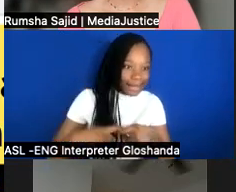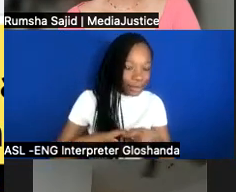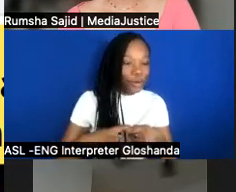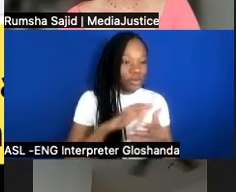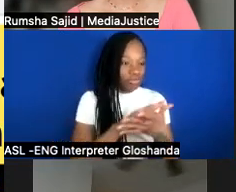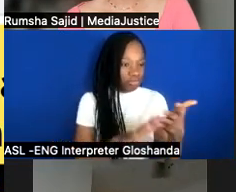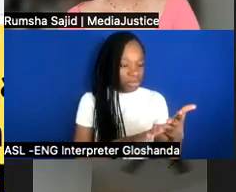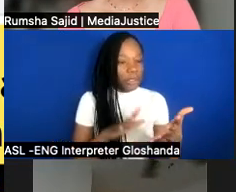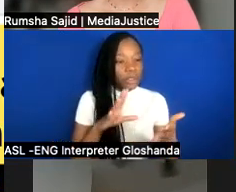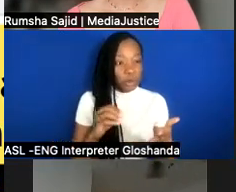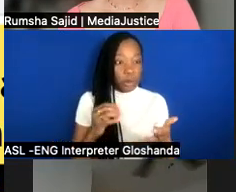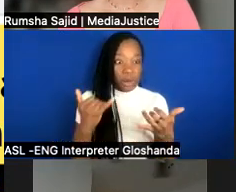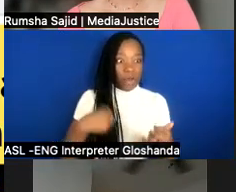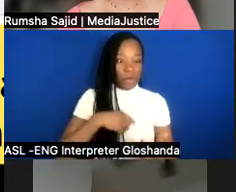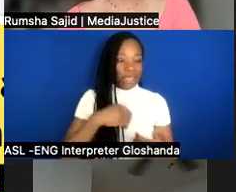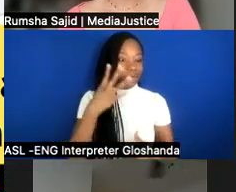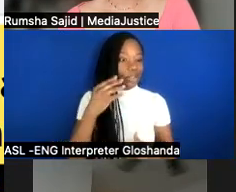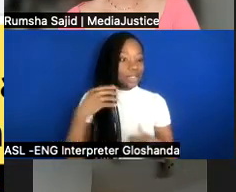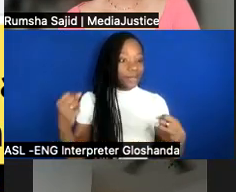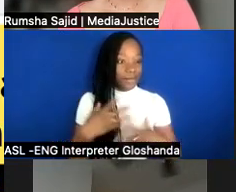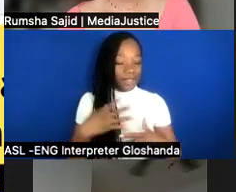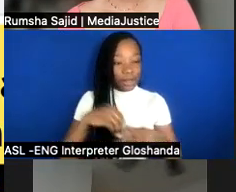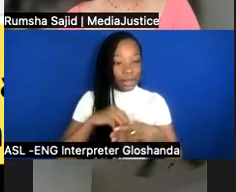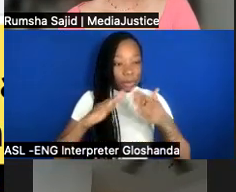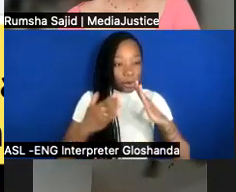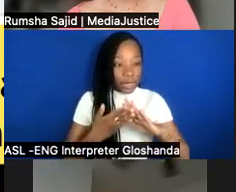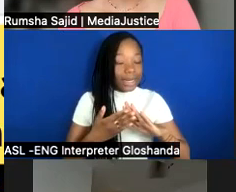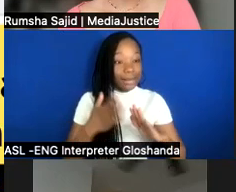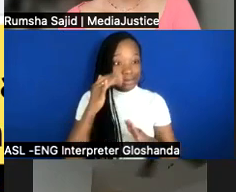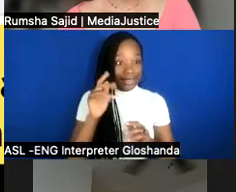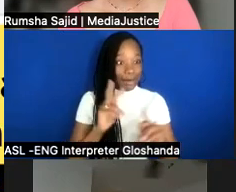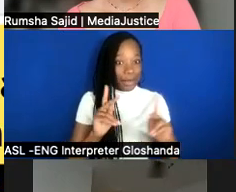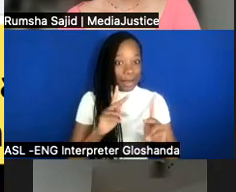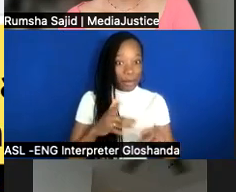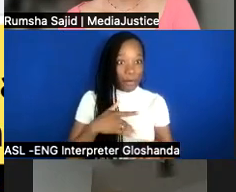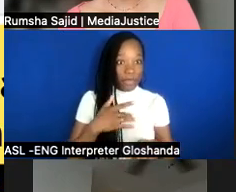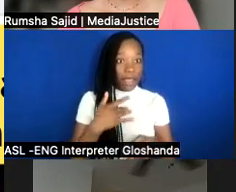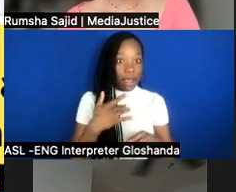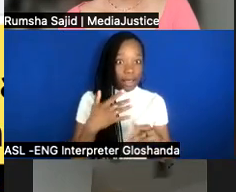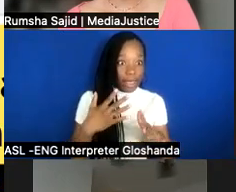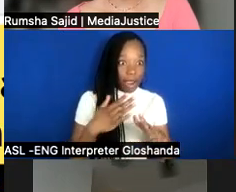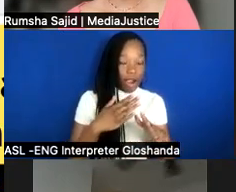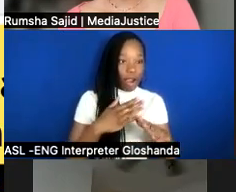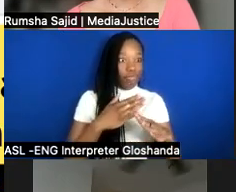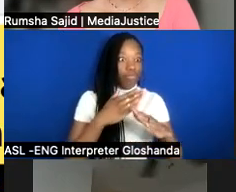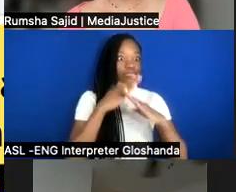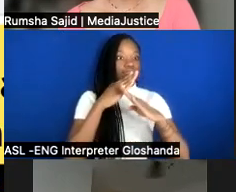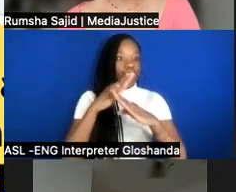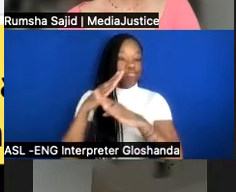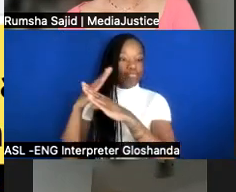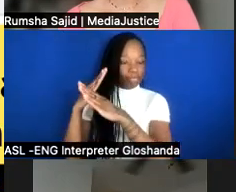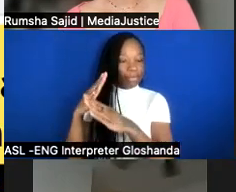folks. And it's because of the fear that exists within the community that people stay hidden.